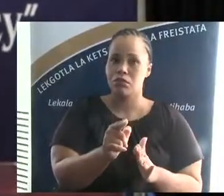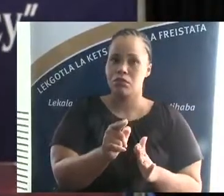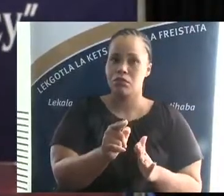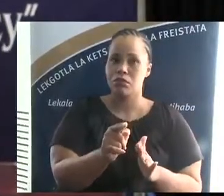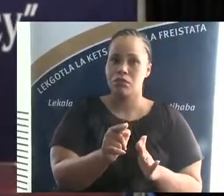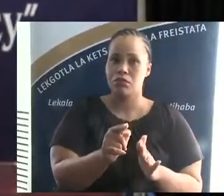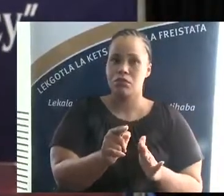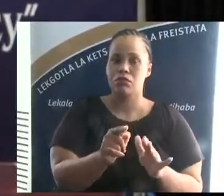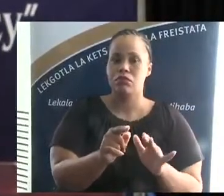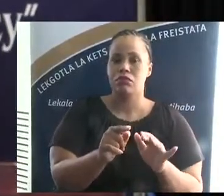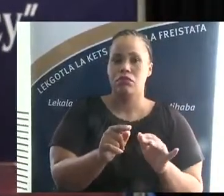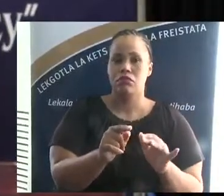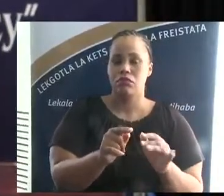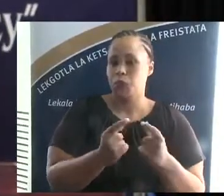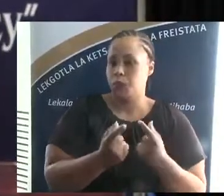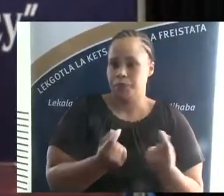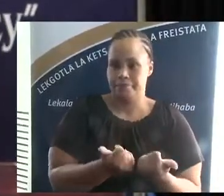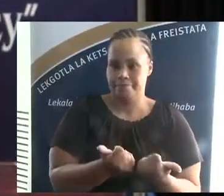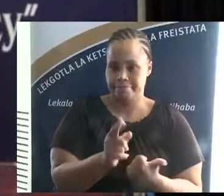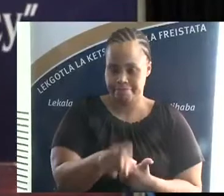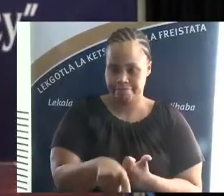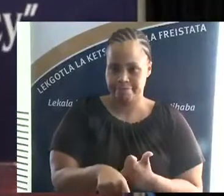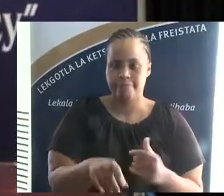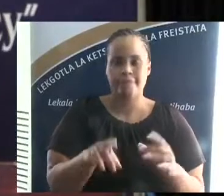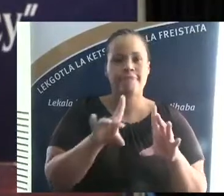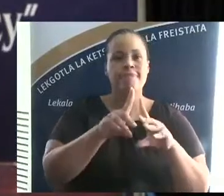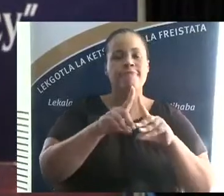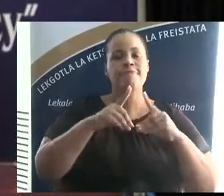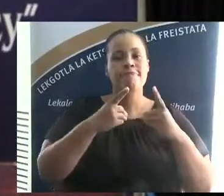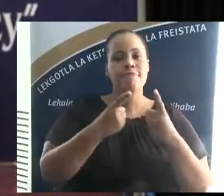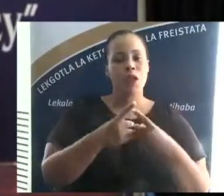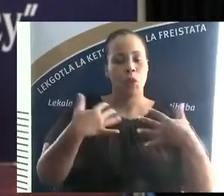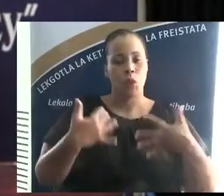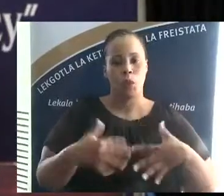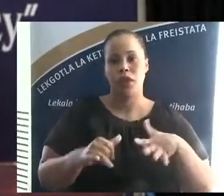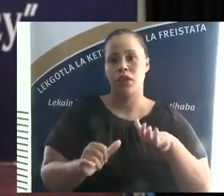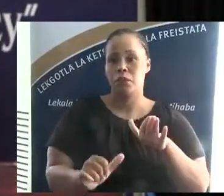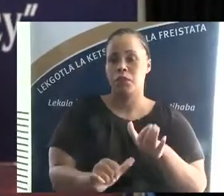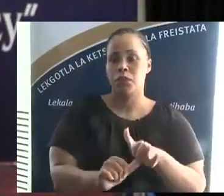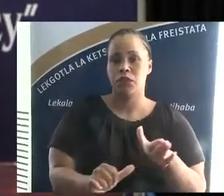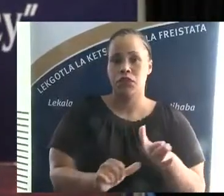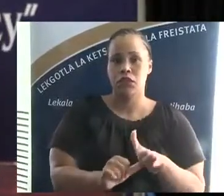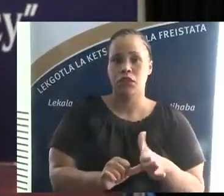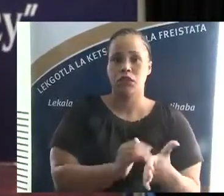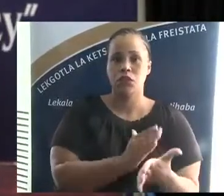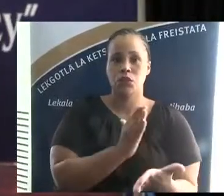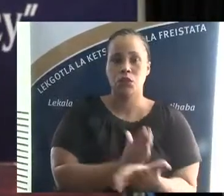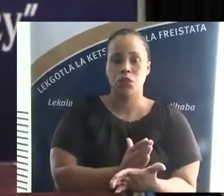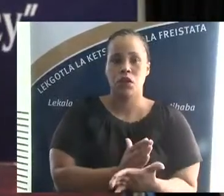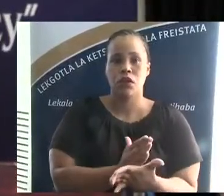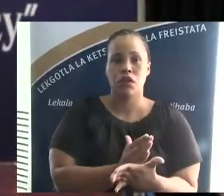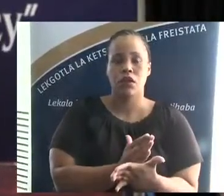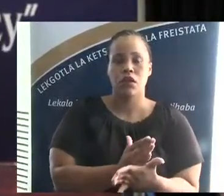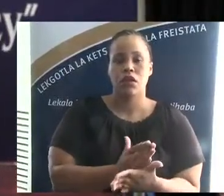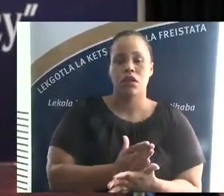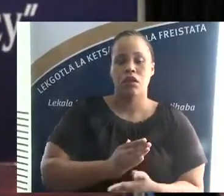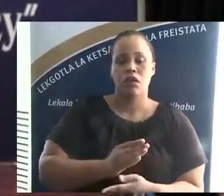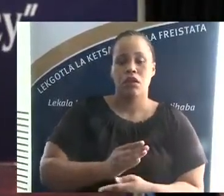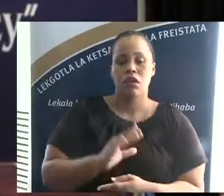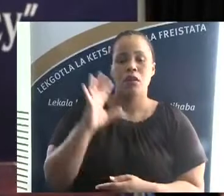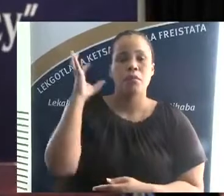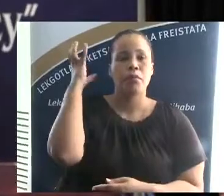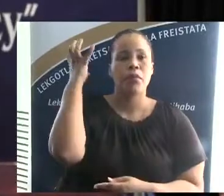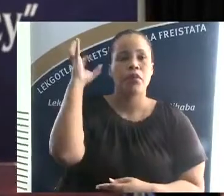following public assets. Honourable Speaker, this department plays a critical and important role in ensuring that provincial infrastructure